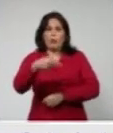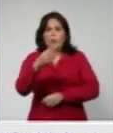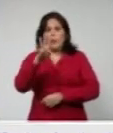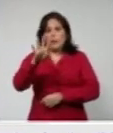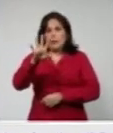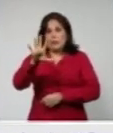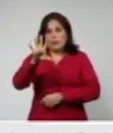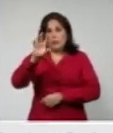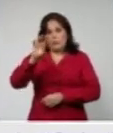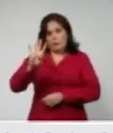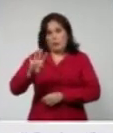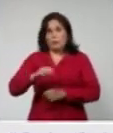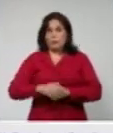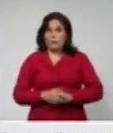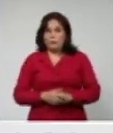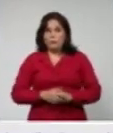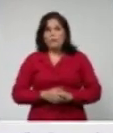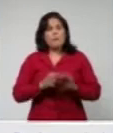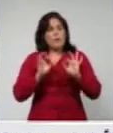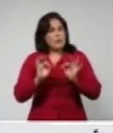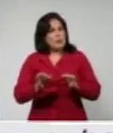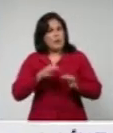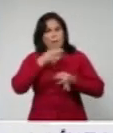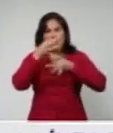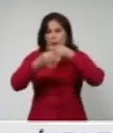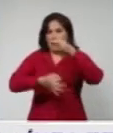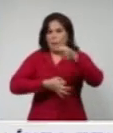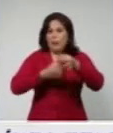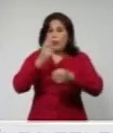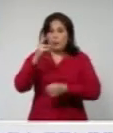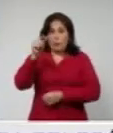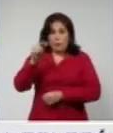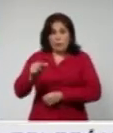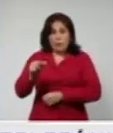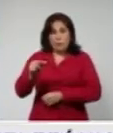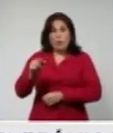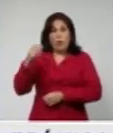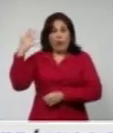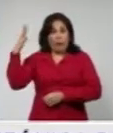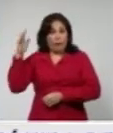2.44%, while the global rate stands at